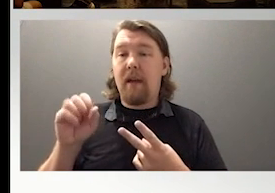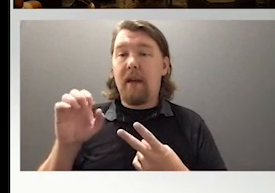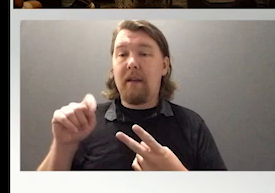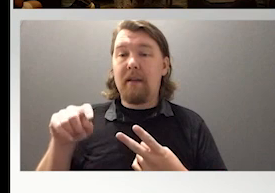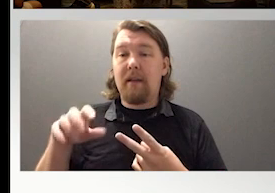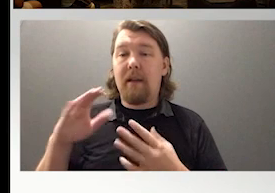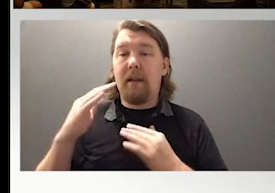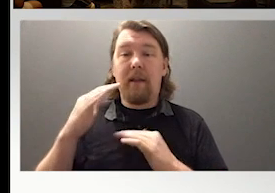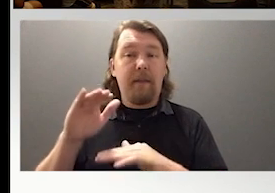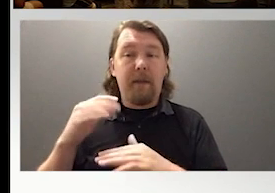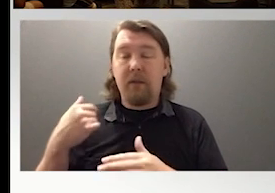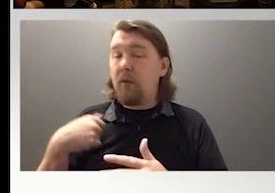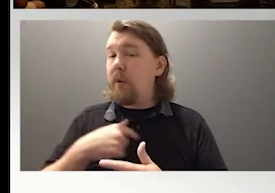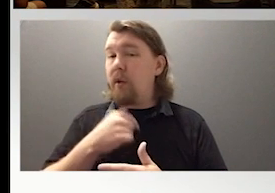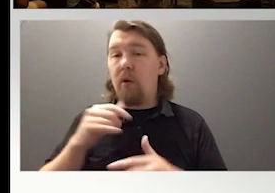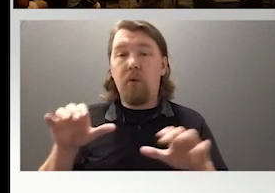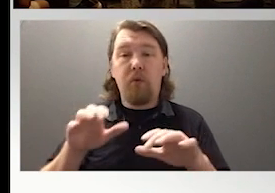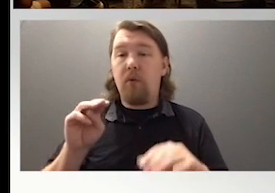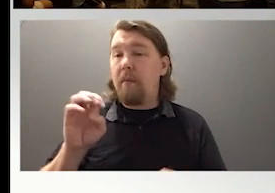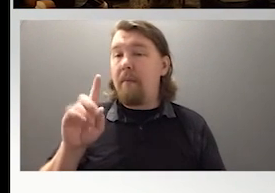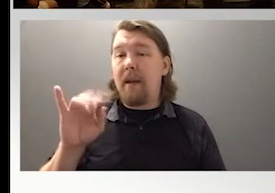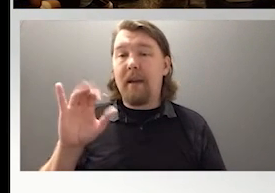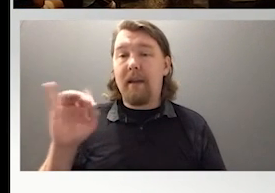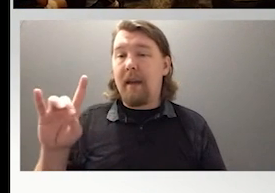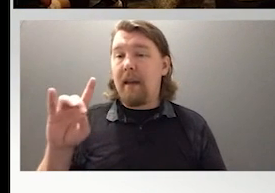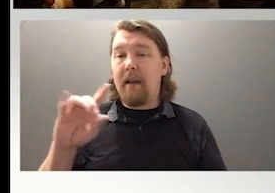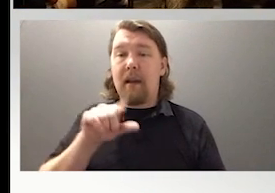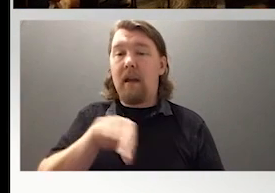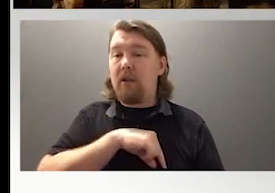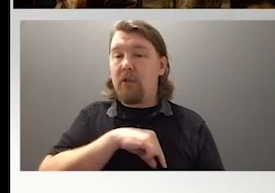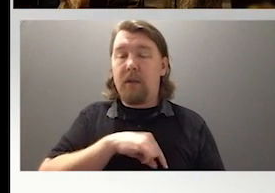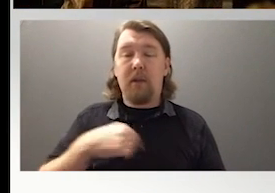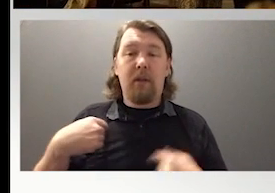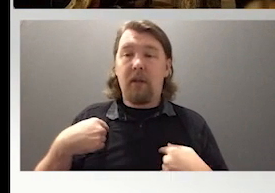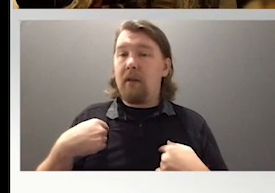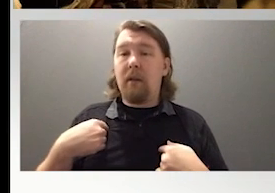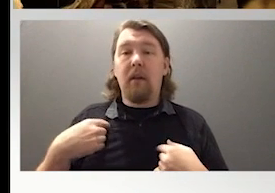don't do Medicaid eligibility. So